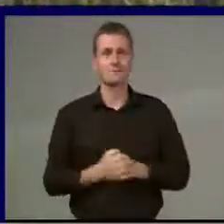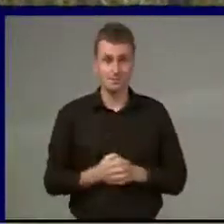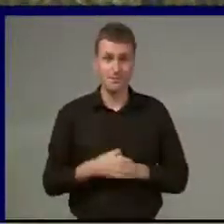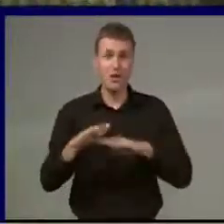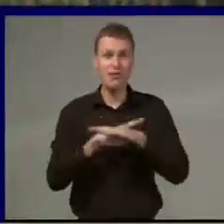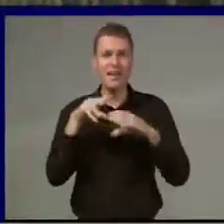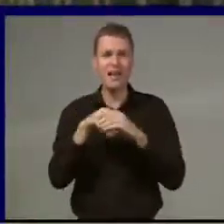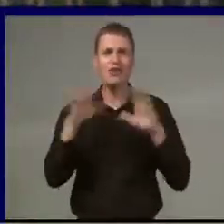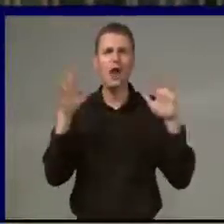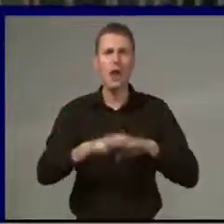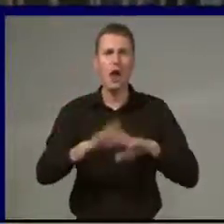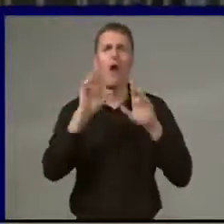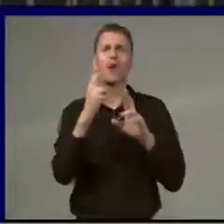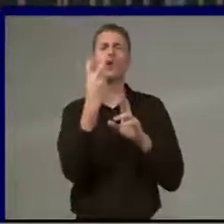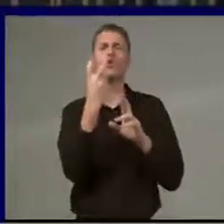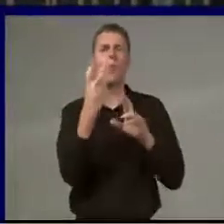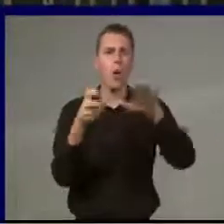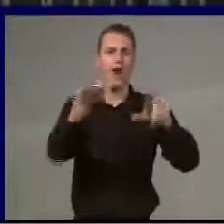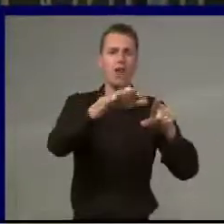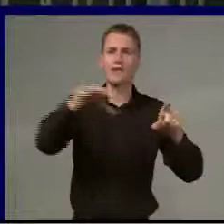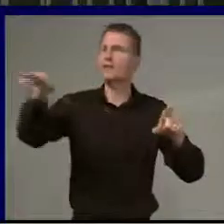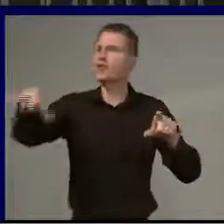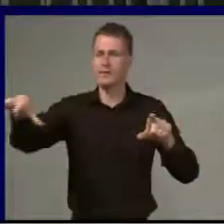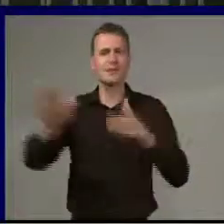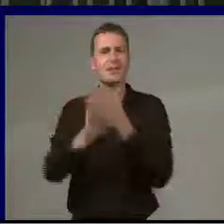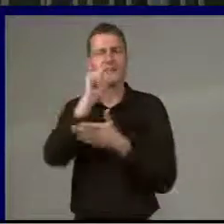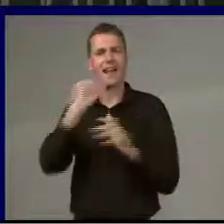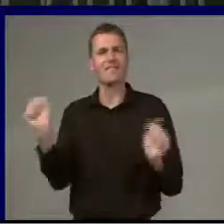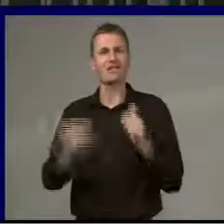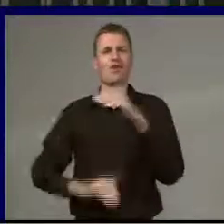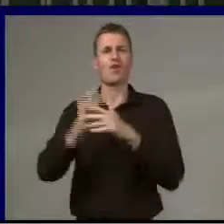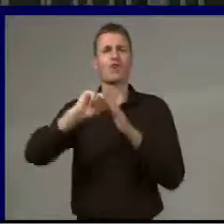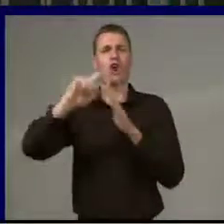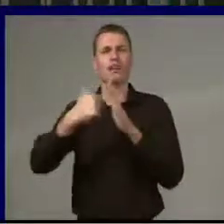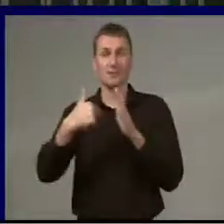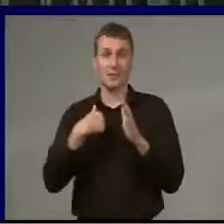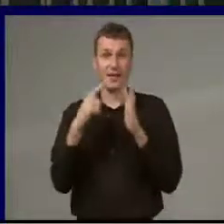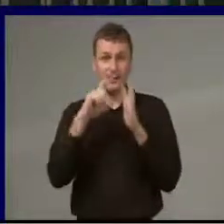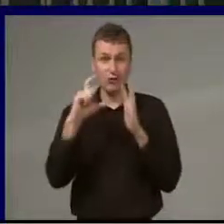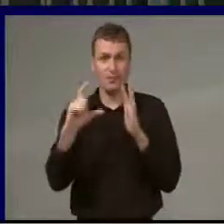secure 2 more sites to complete the entire project. Emma Cropper, CTV News.